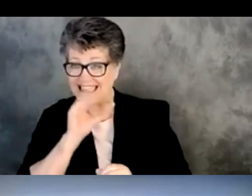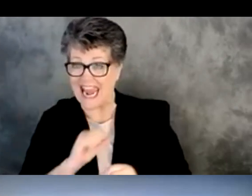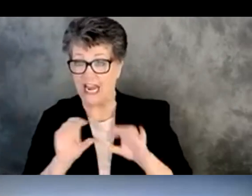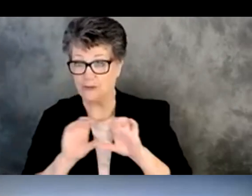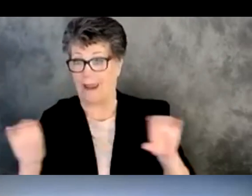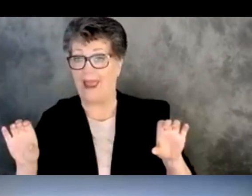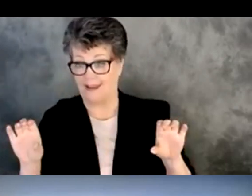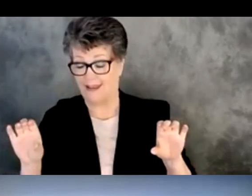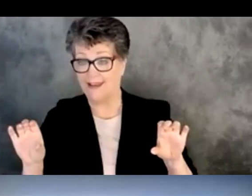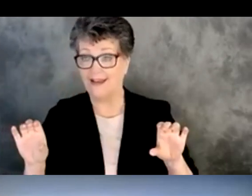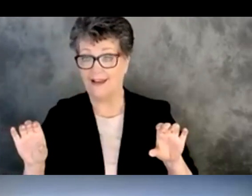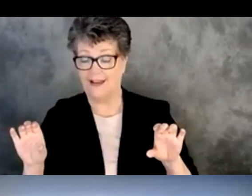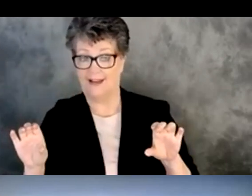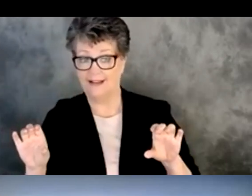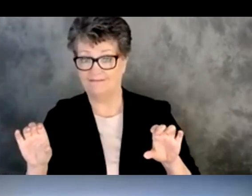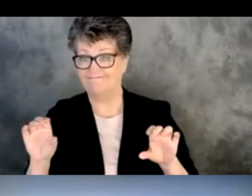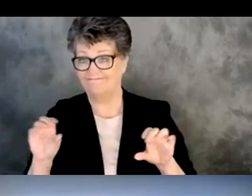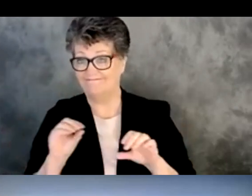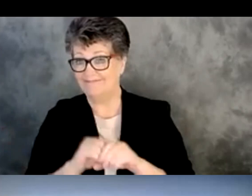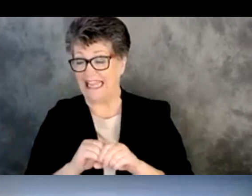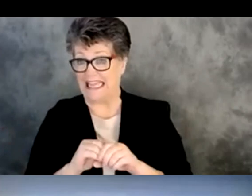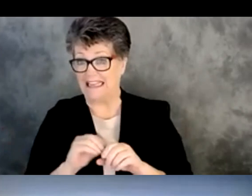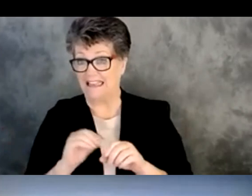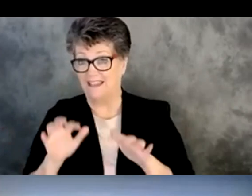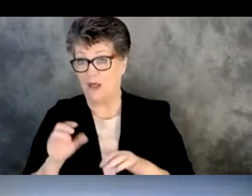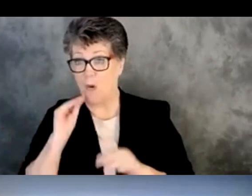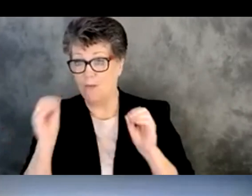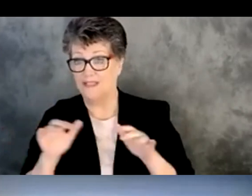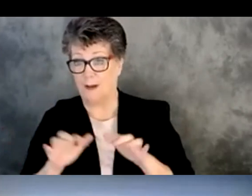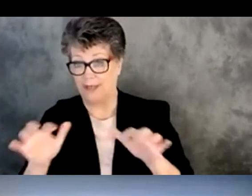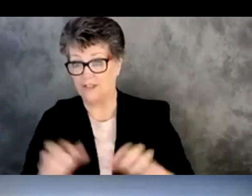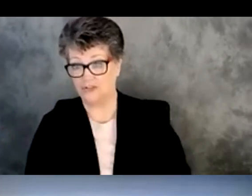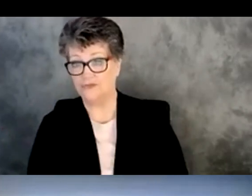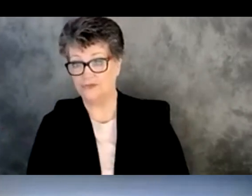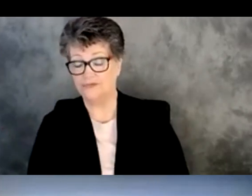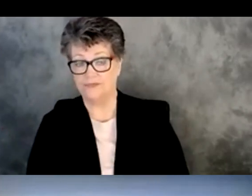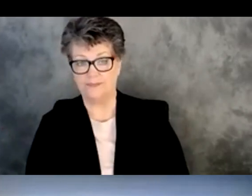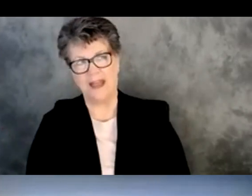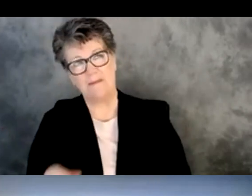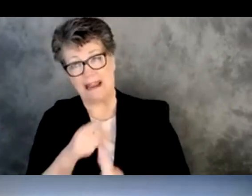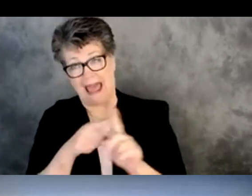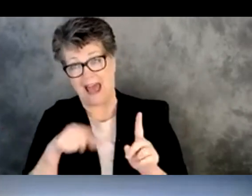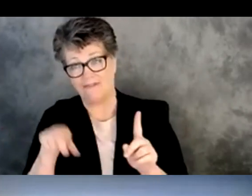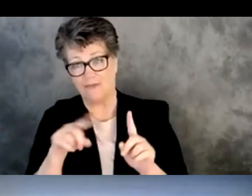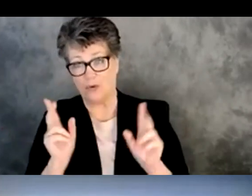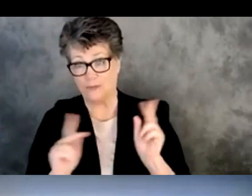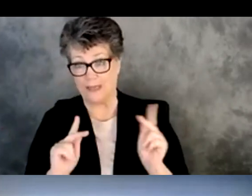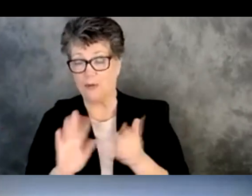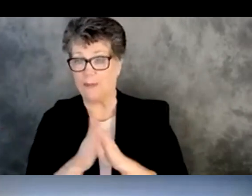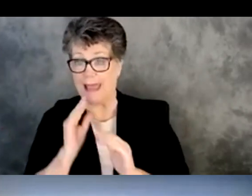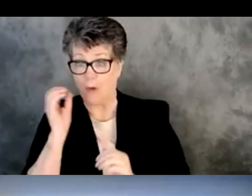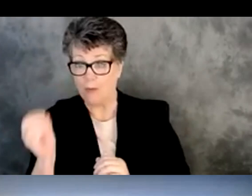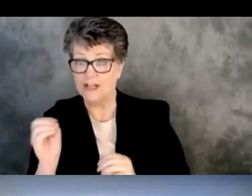demographic in the growing homeless population, and that about half of those individuals became homeless